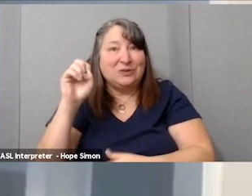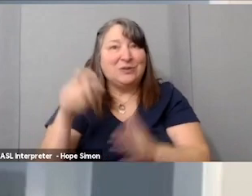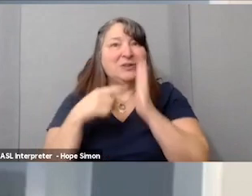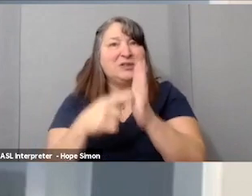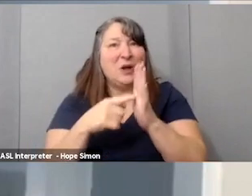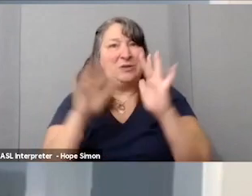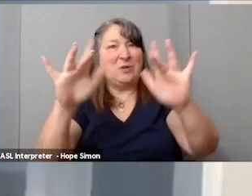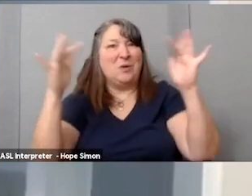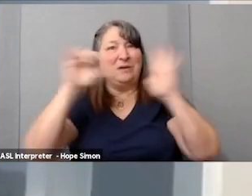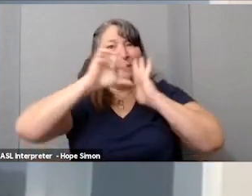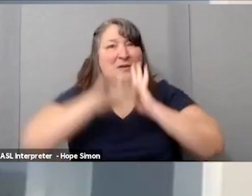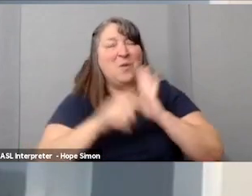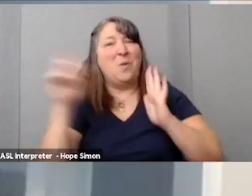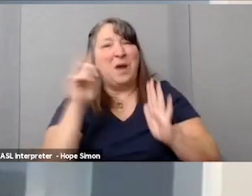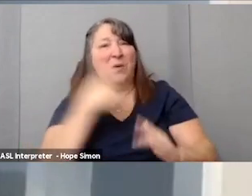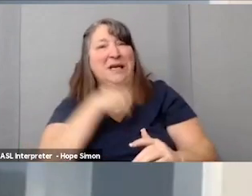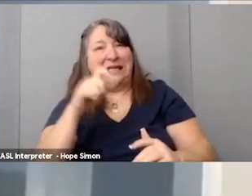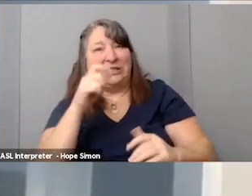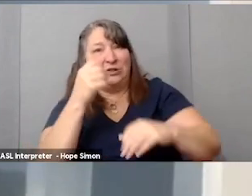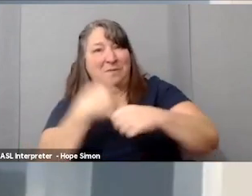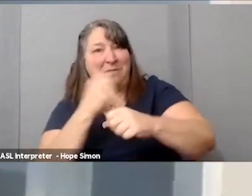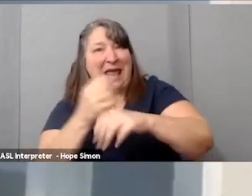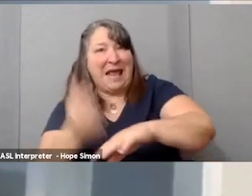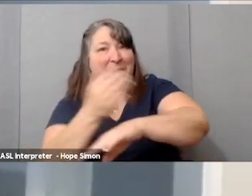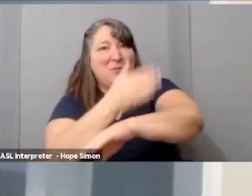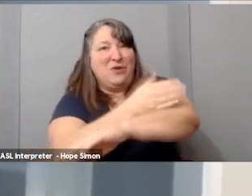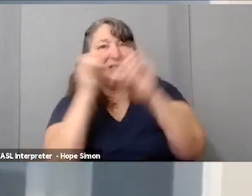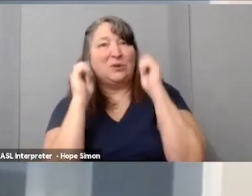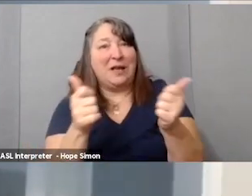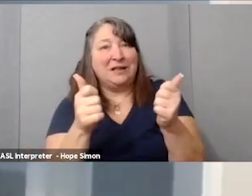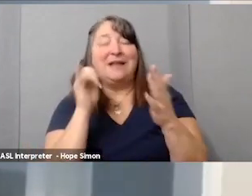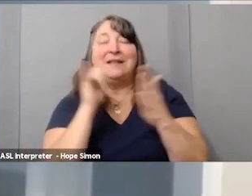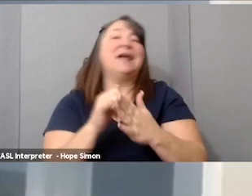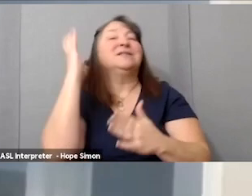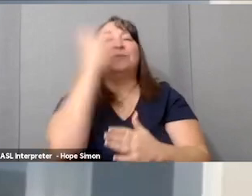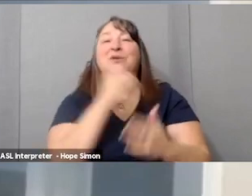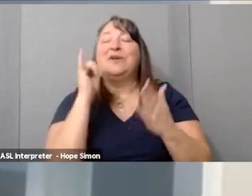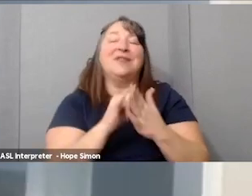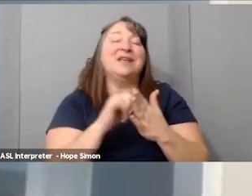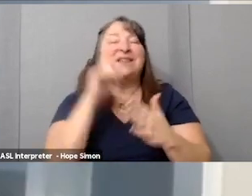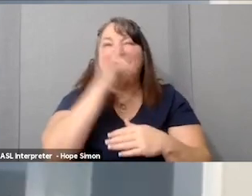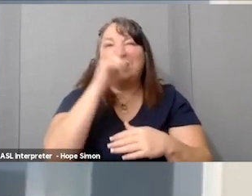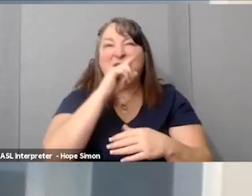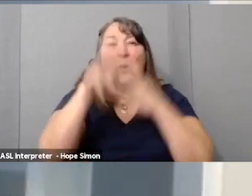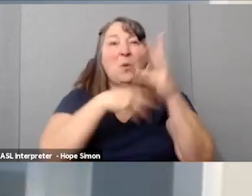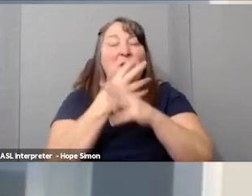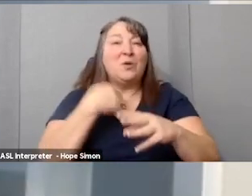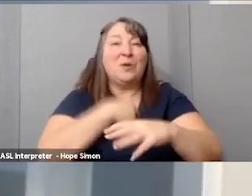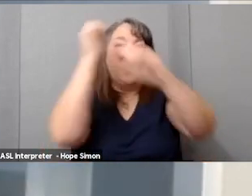those improvements quickly. That is the beauty of this fictional world we create and bring to life. We have the ability